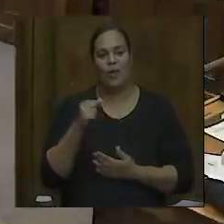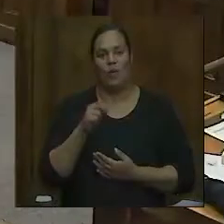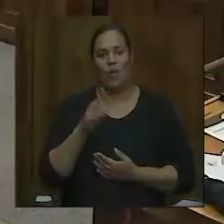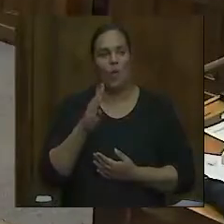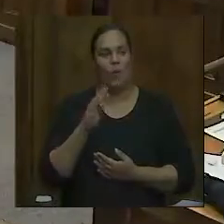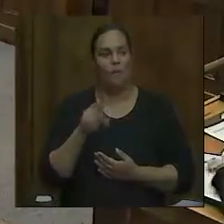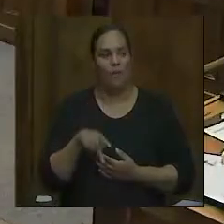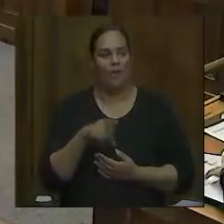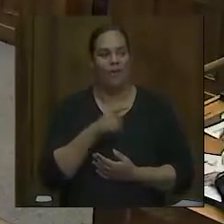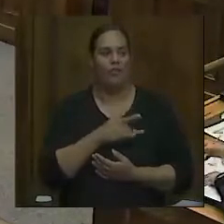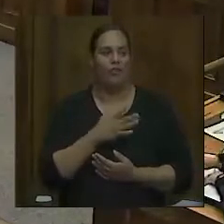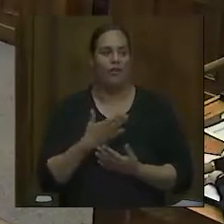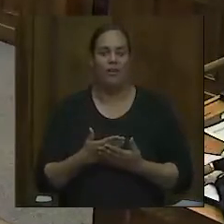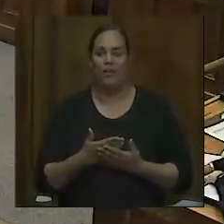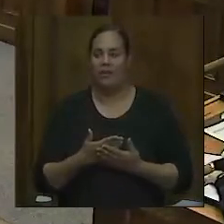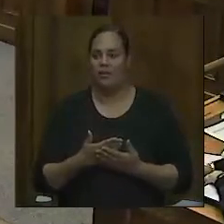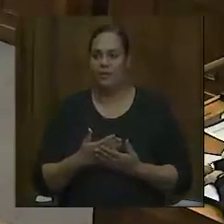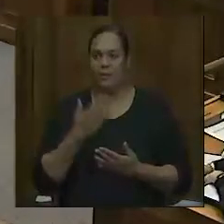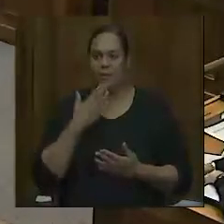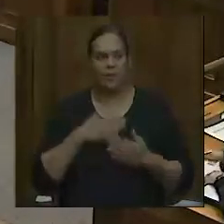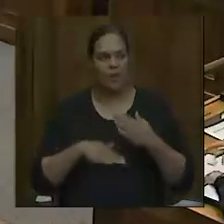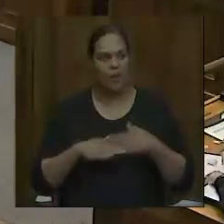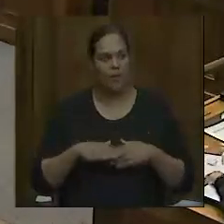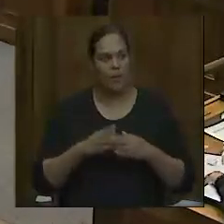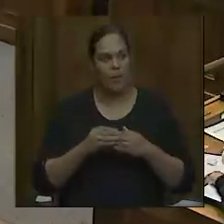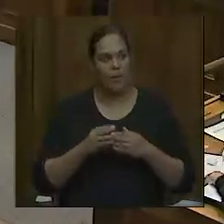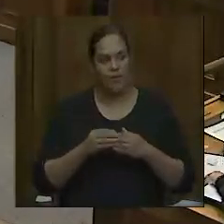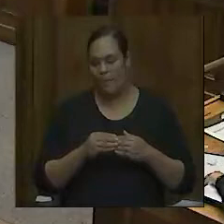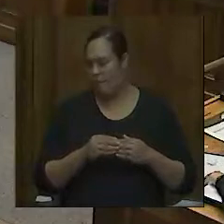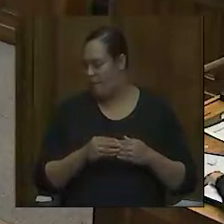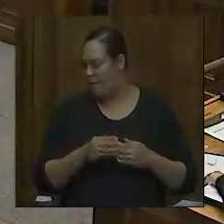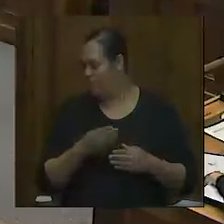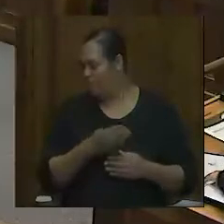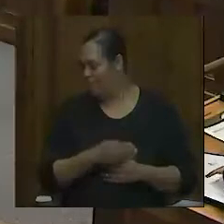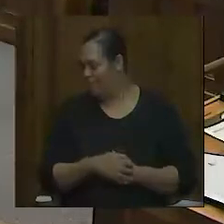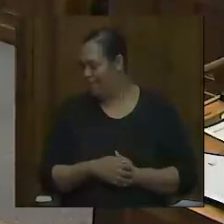just calm down. We have a member on the floor, please.